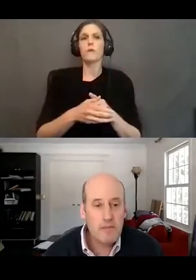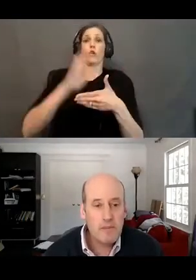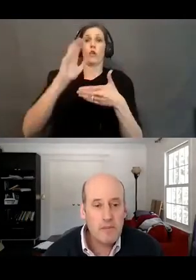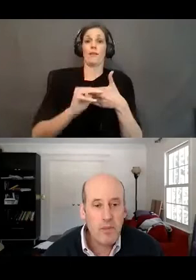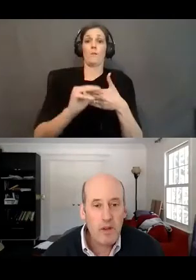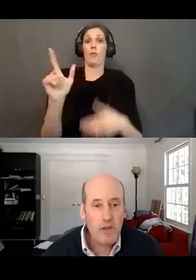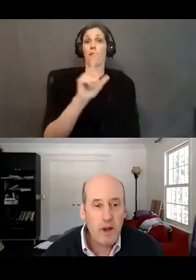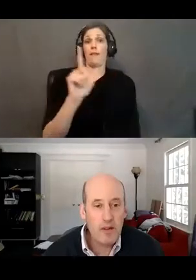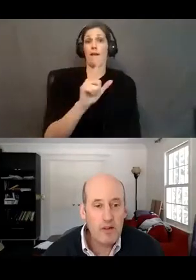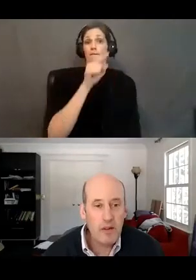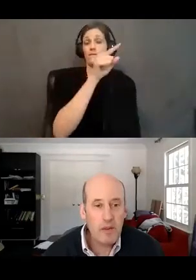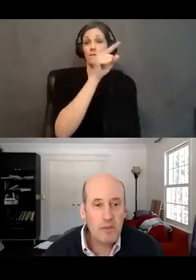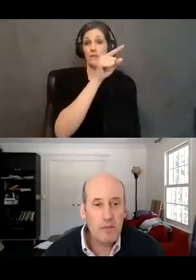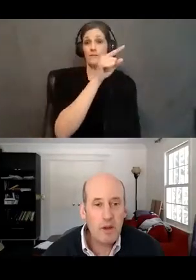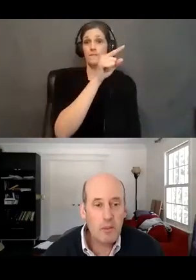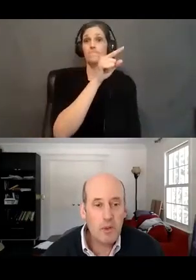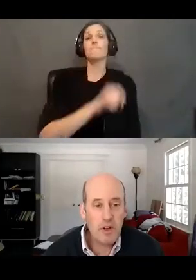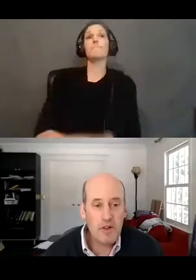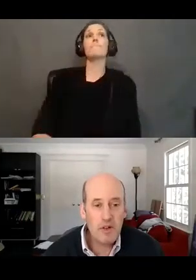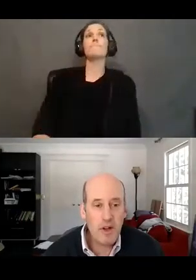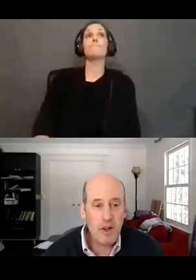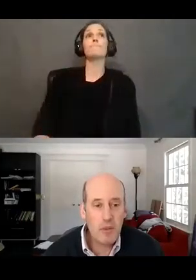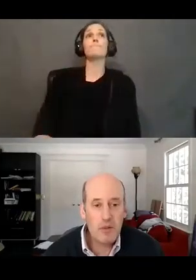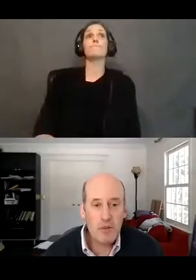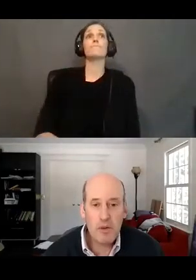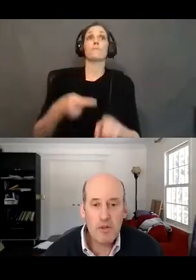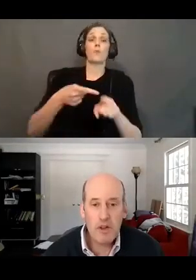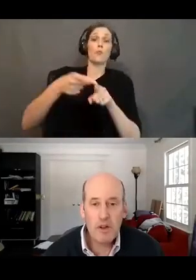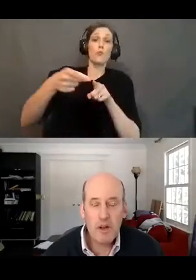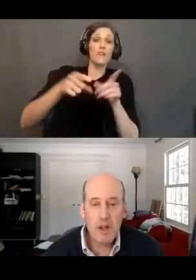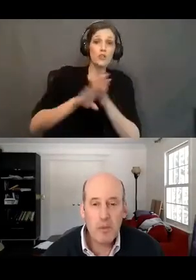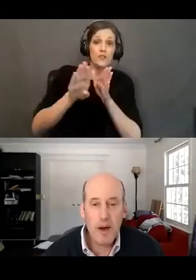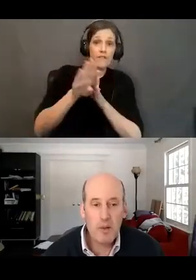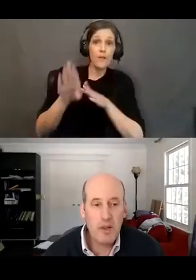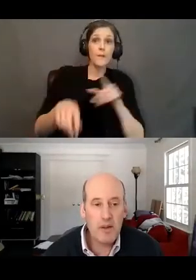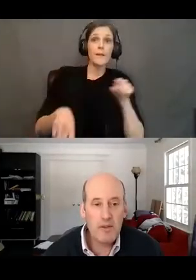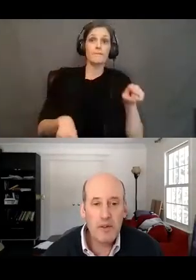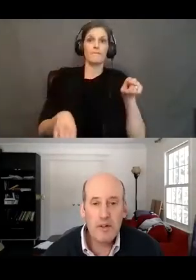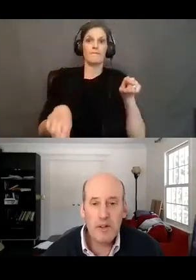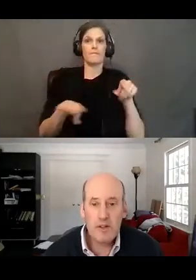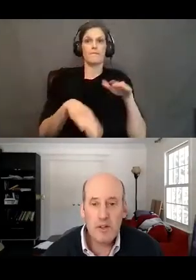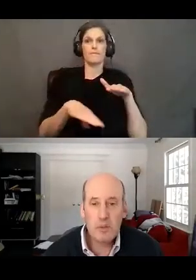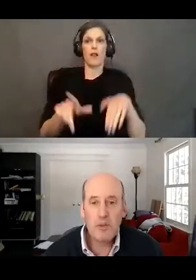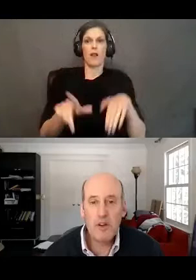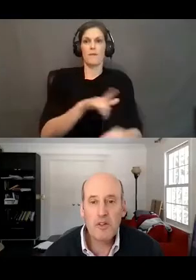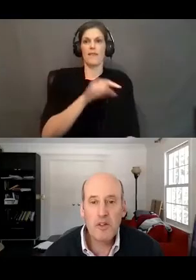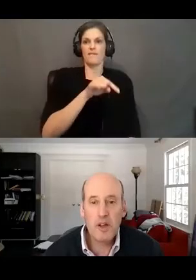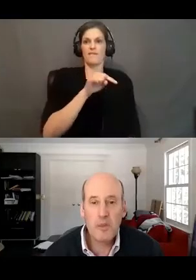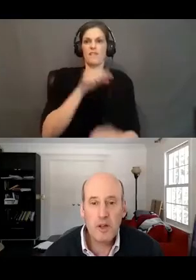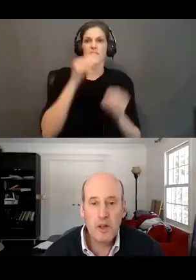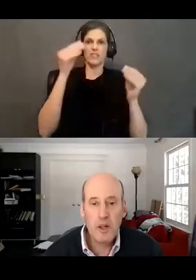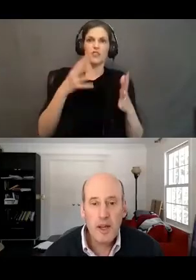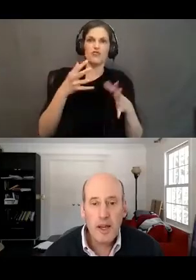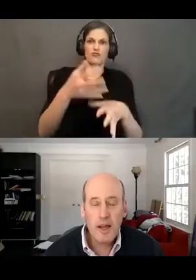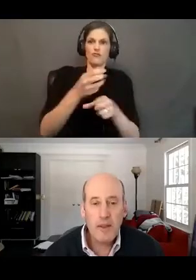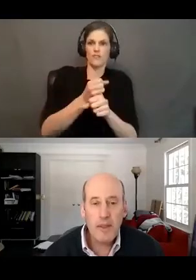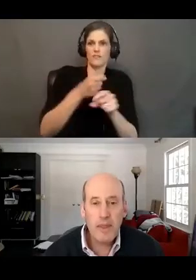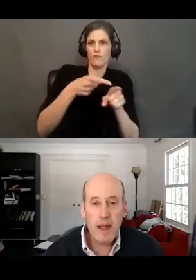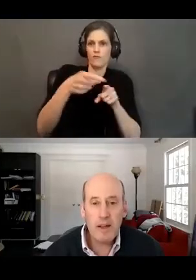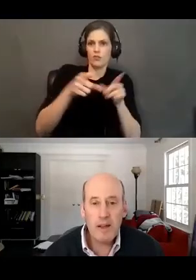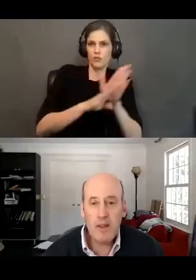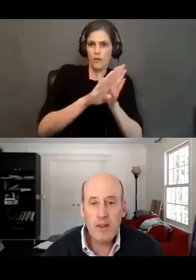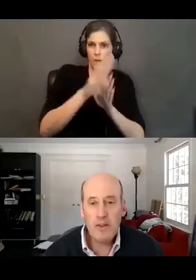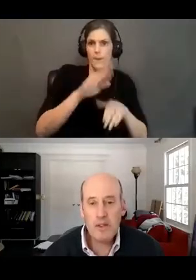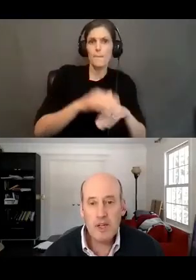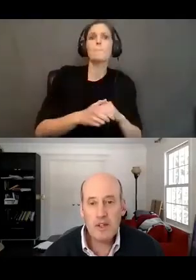left. You've got some professional development represented on the bottom left, teachers getting professional development. And then